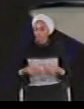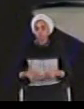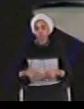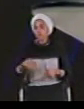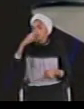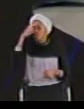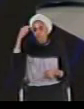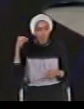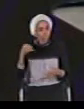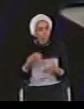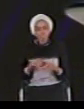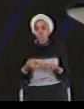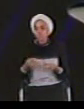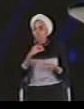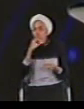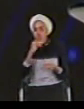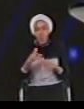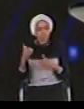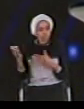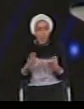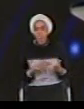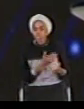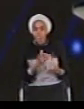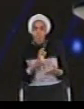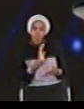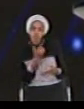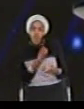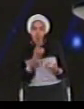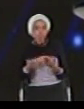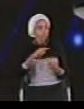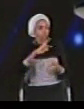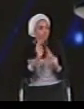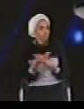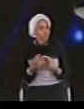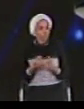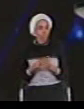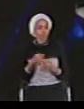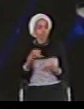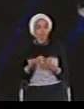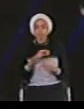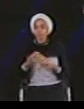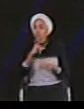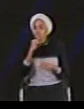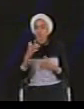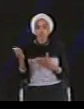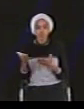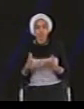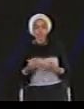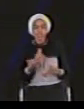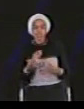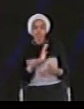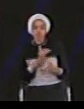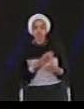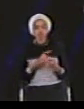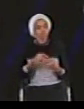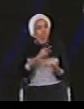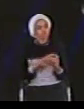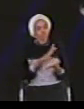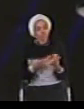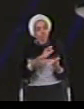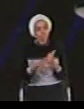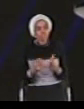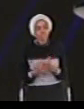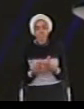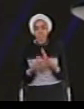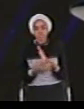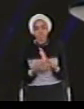because it doesn't bring any soul to repentance, any soul to righteousness, any soul